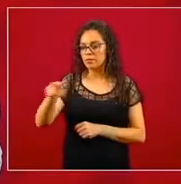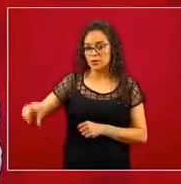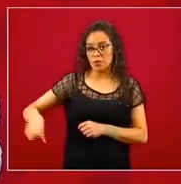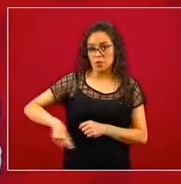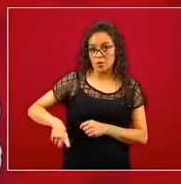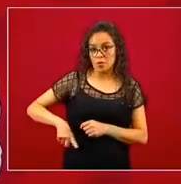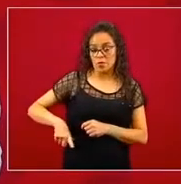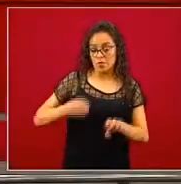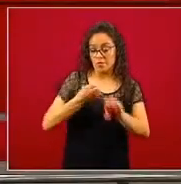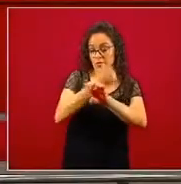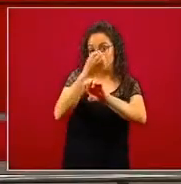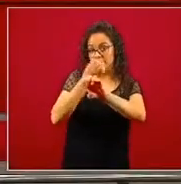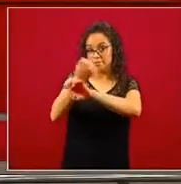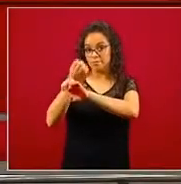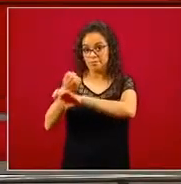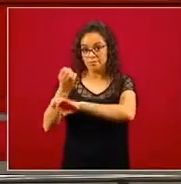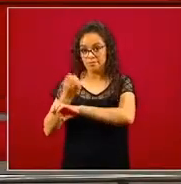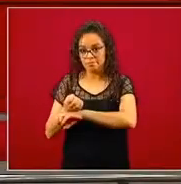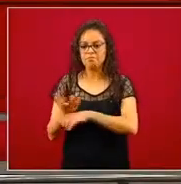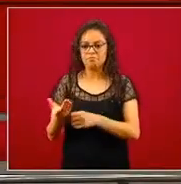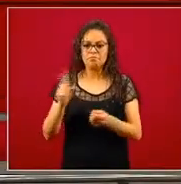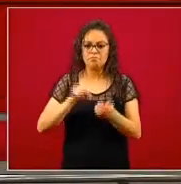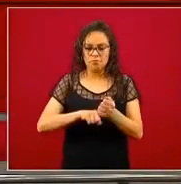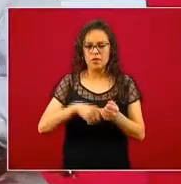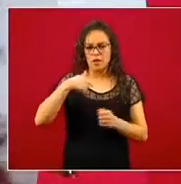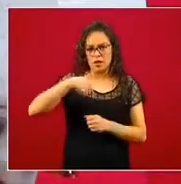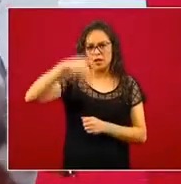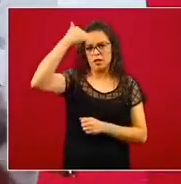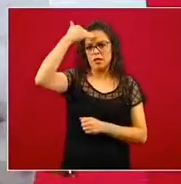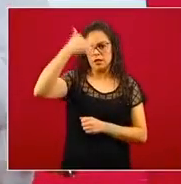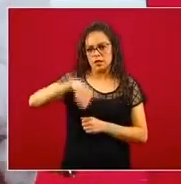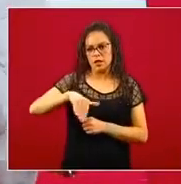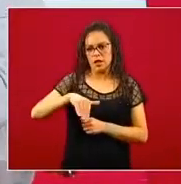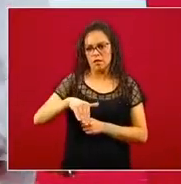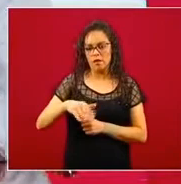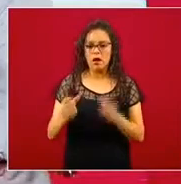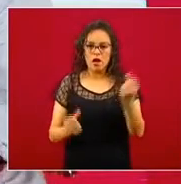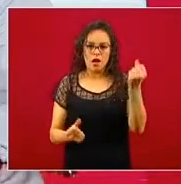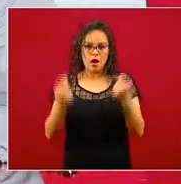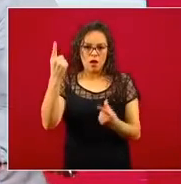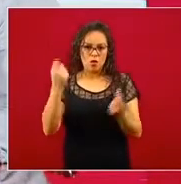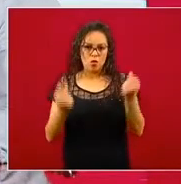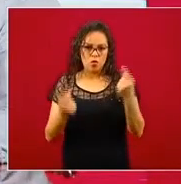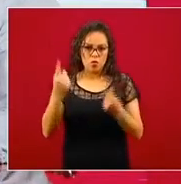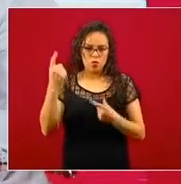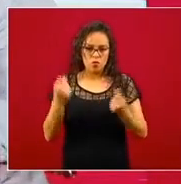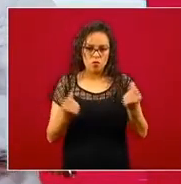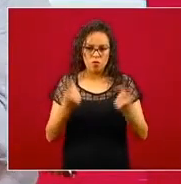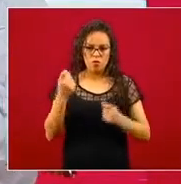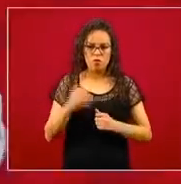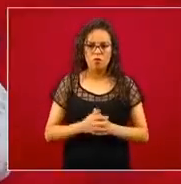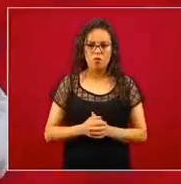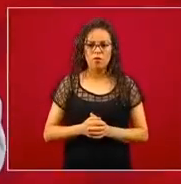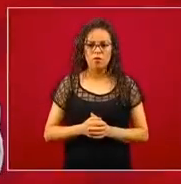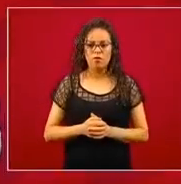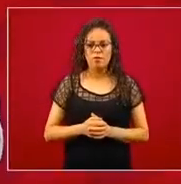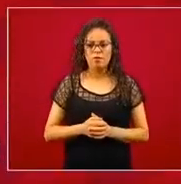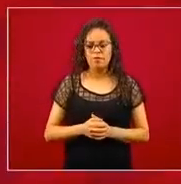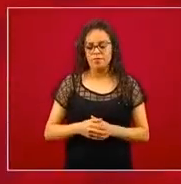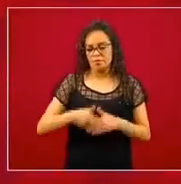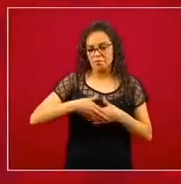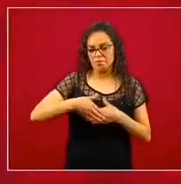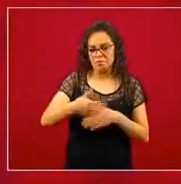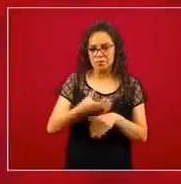you are asking, because originally every Saturday we said we were going to present and exhibit the municipalities